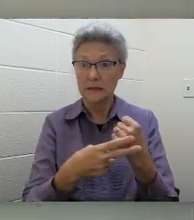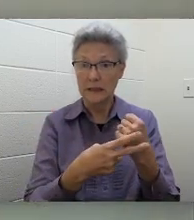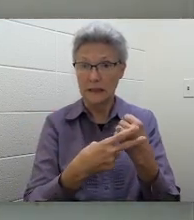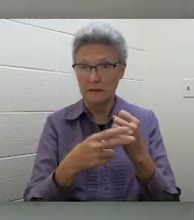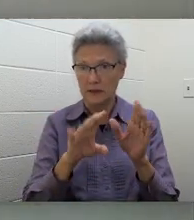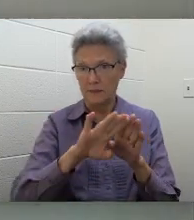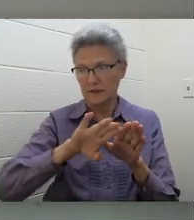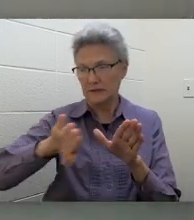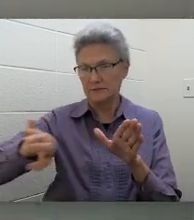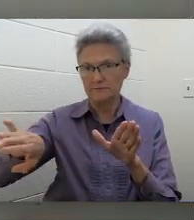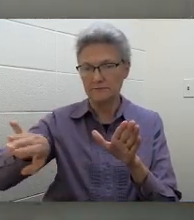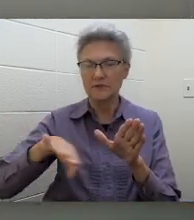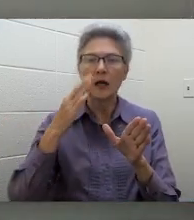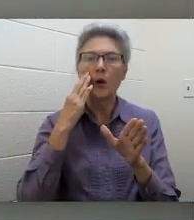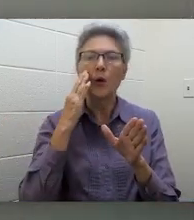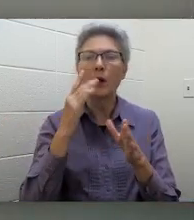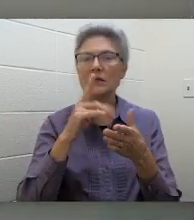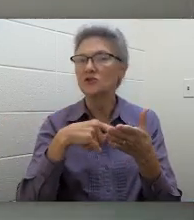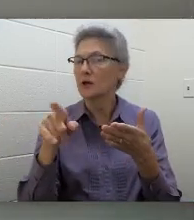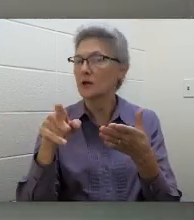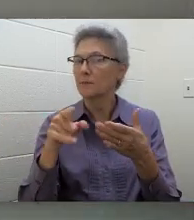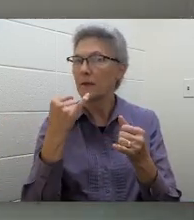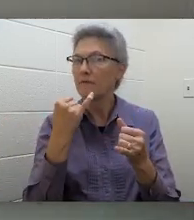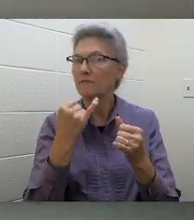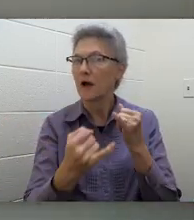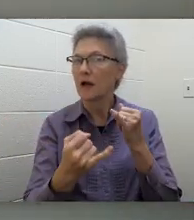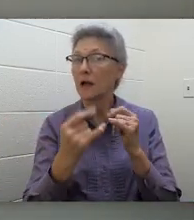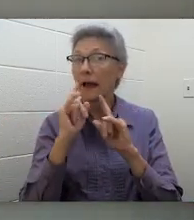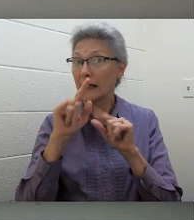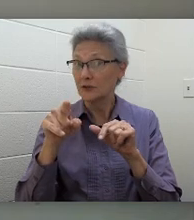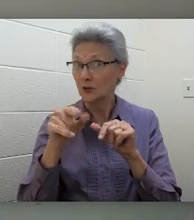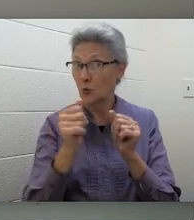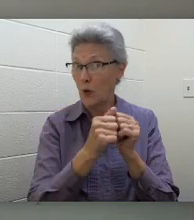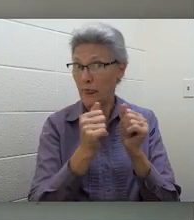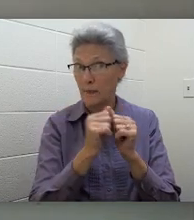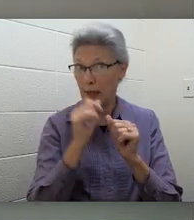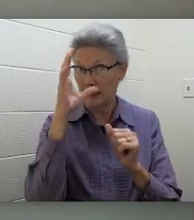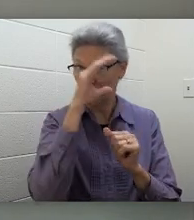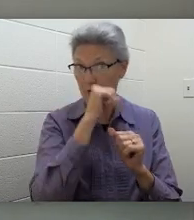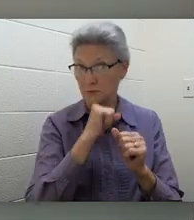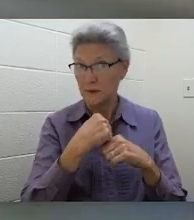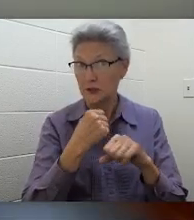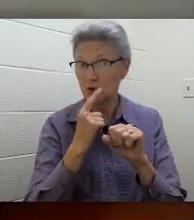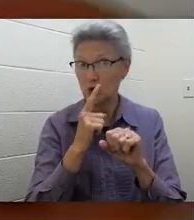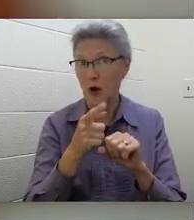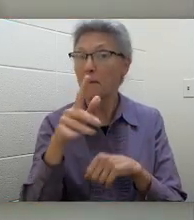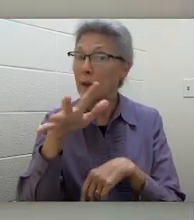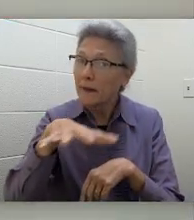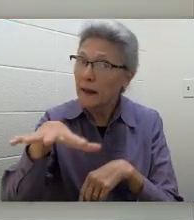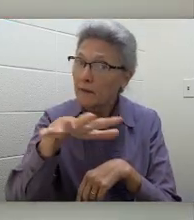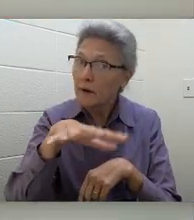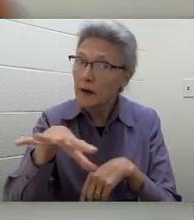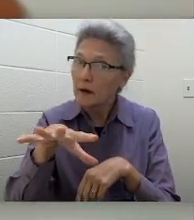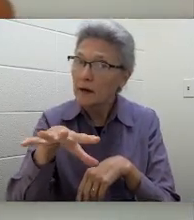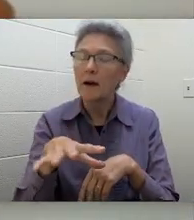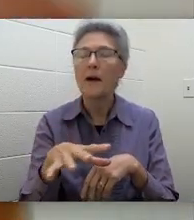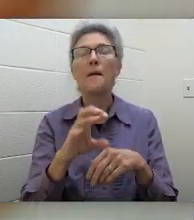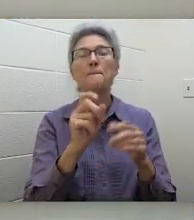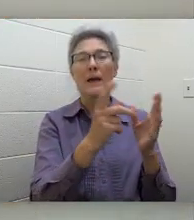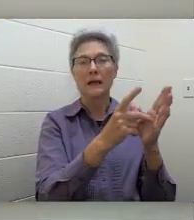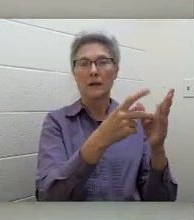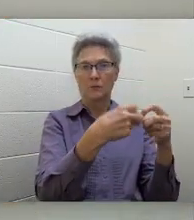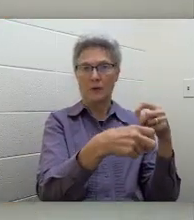here because I know that I want to check my final product with my estimate to make sure my answer is reasonable. So back to our original